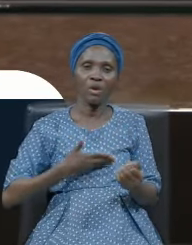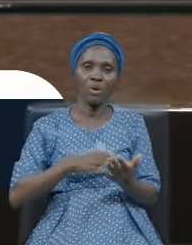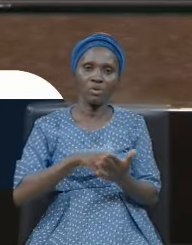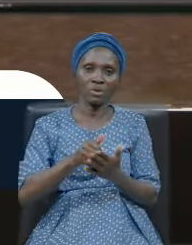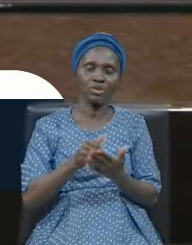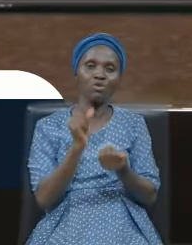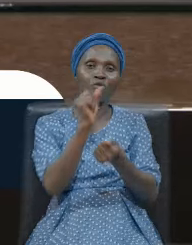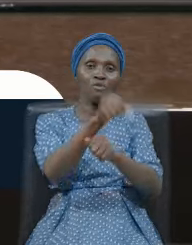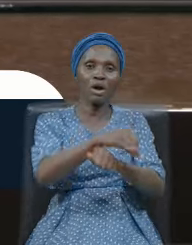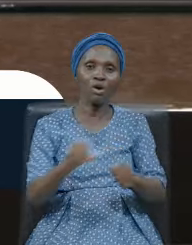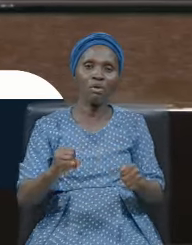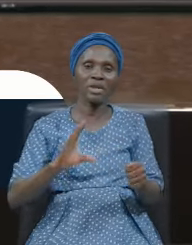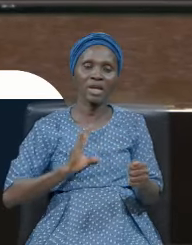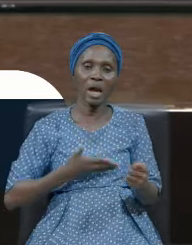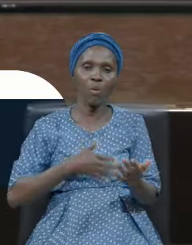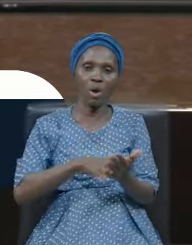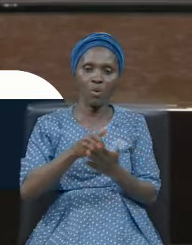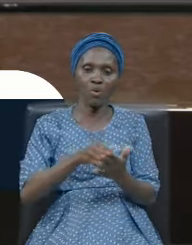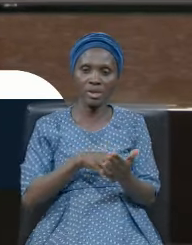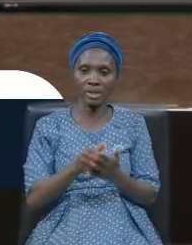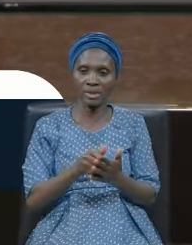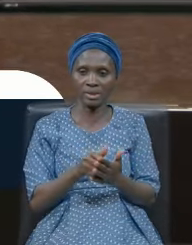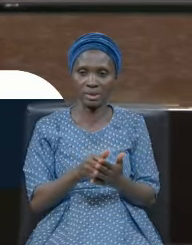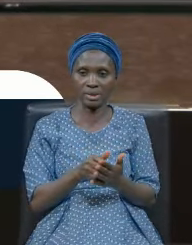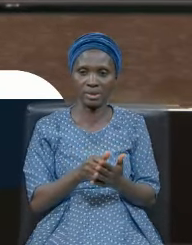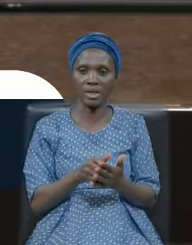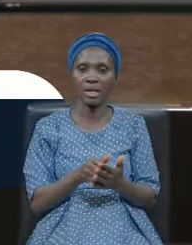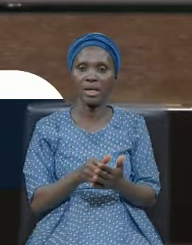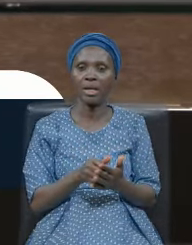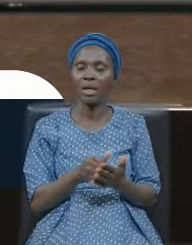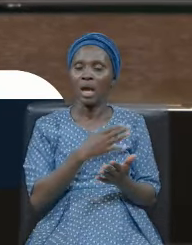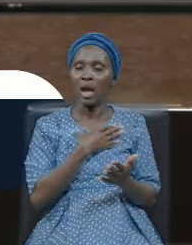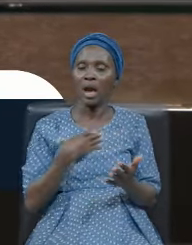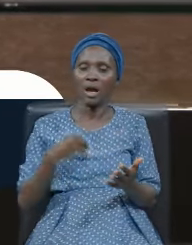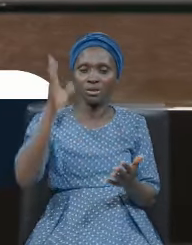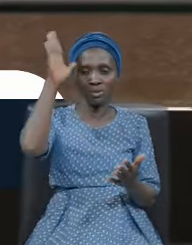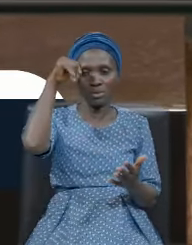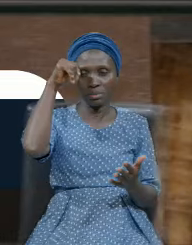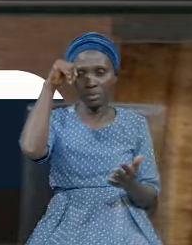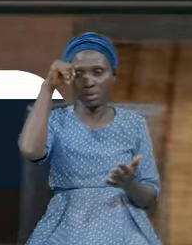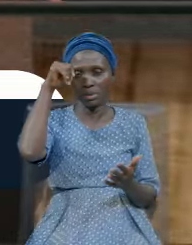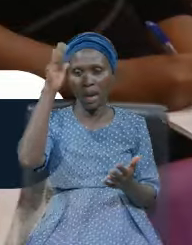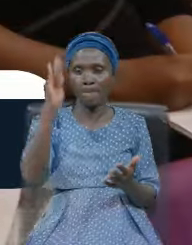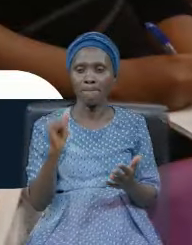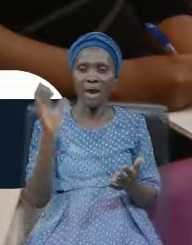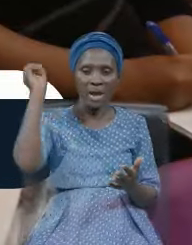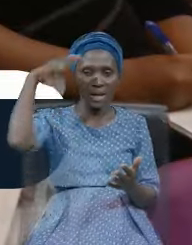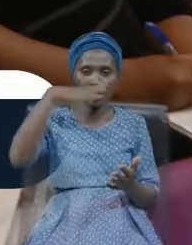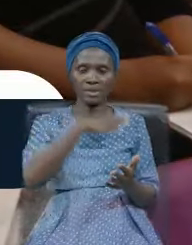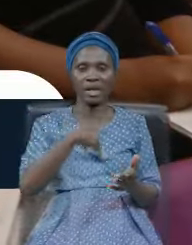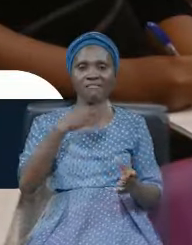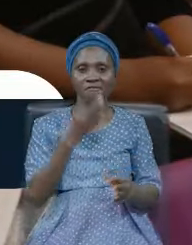grace and faith. The Matthew reference there is talking